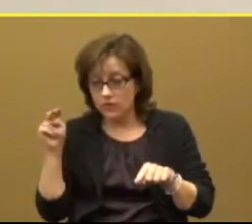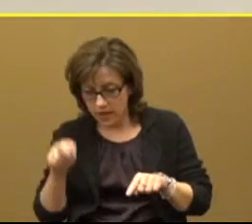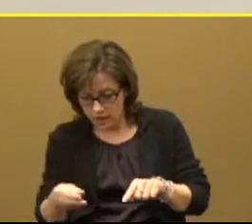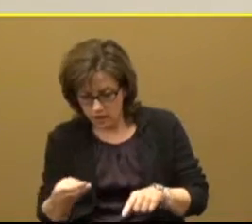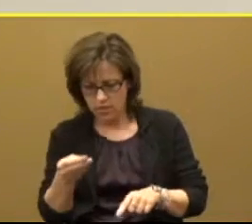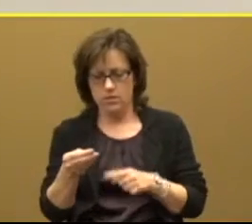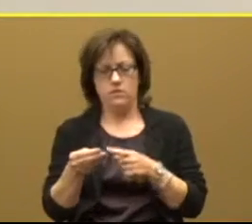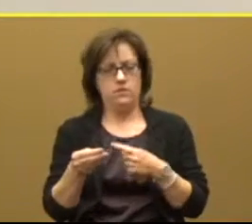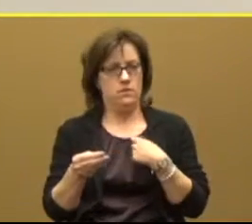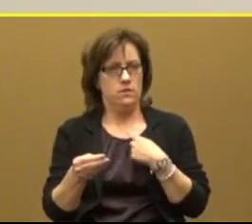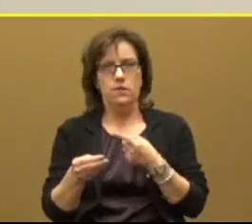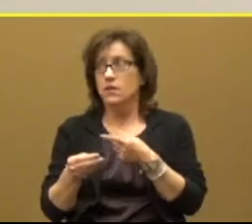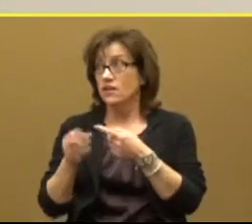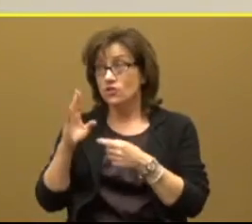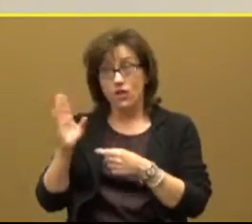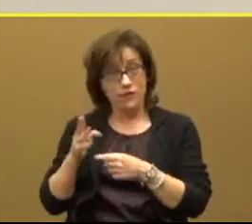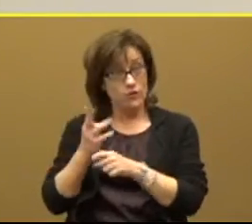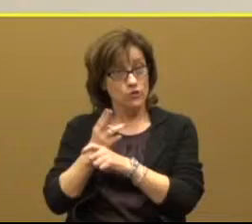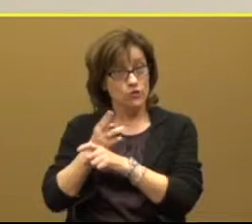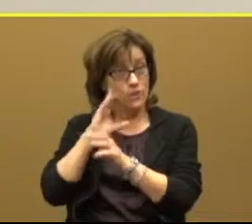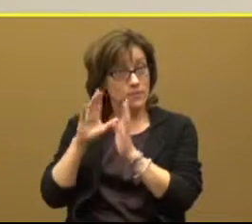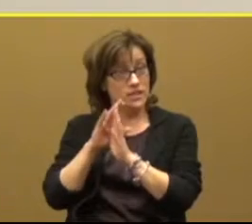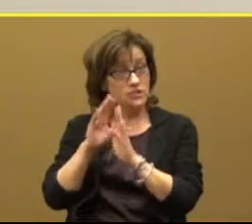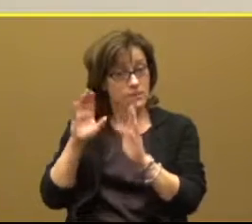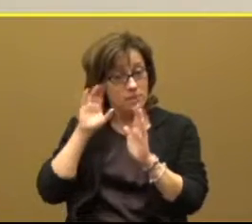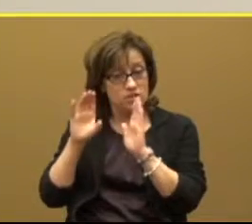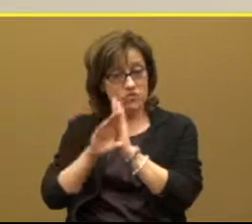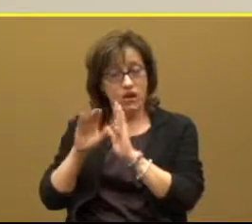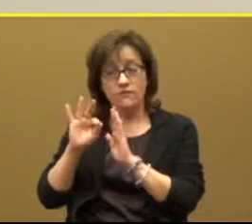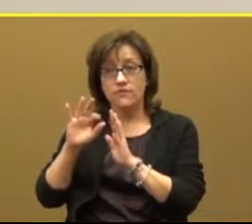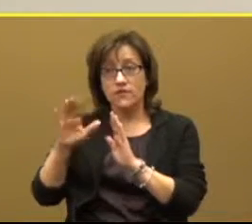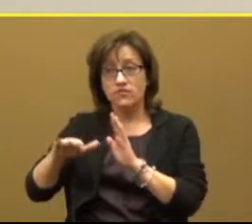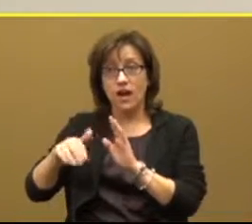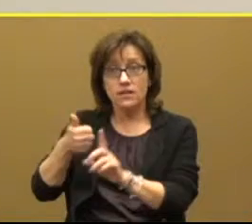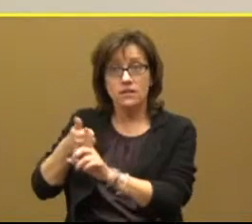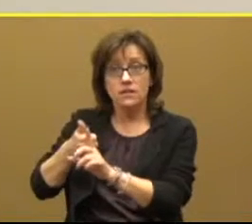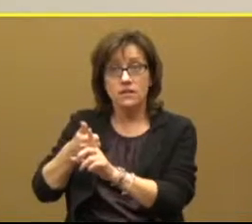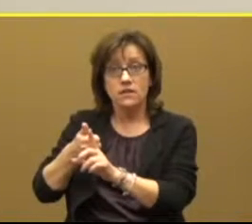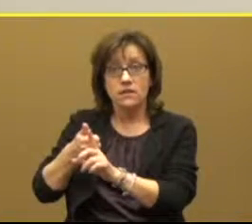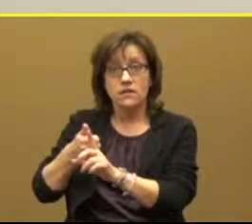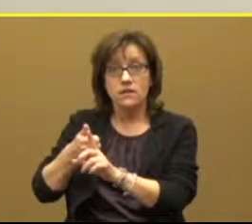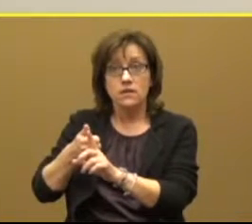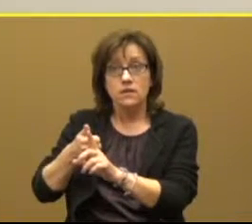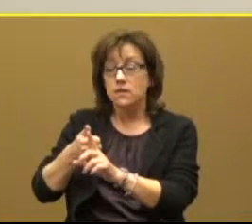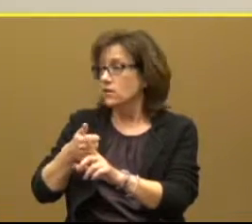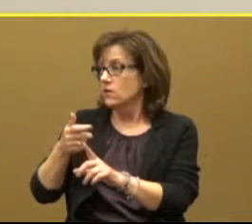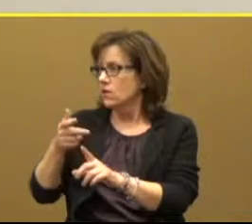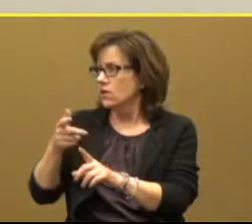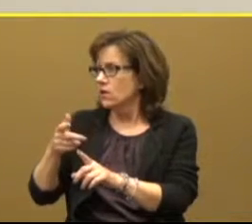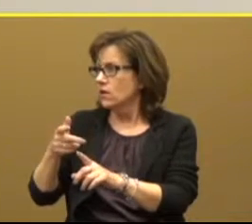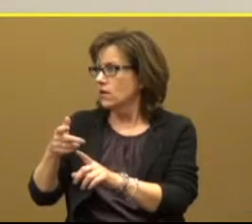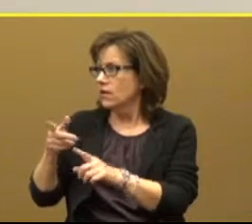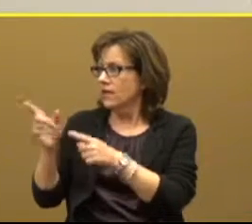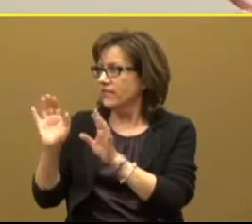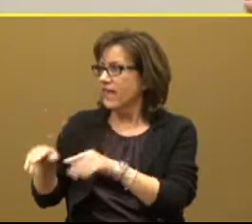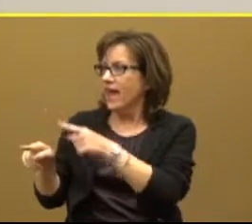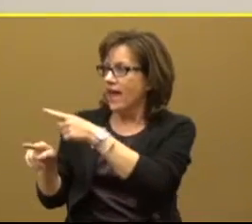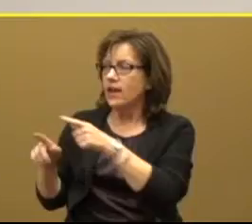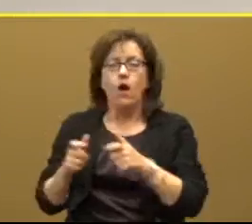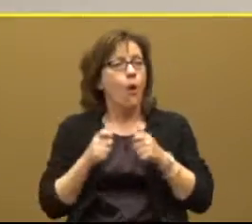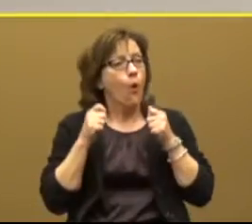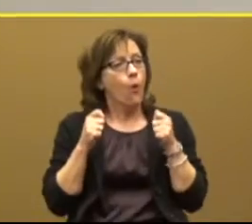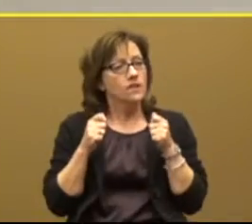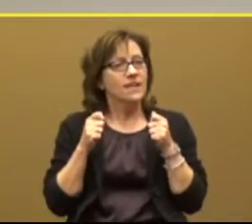you ever use a picture of the child in the icon so that holding like this. the icon? Yeah. Holding